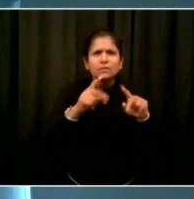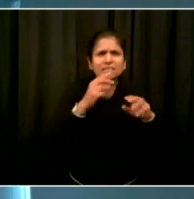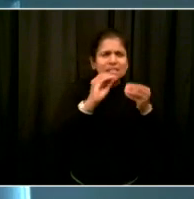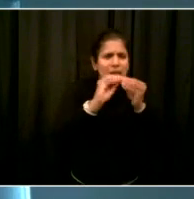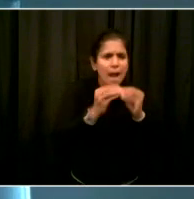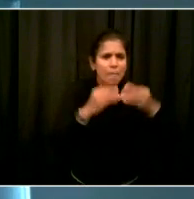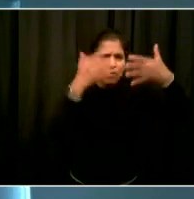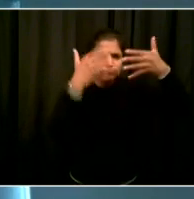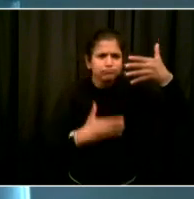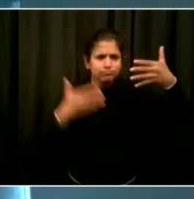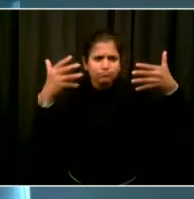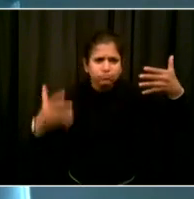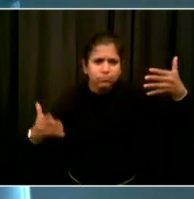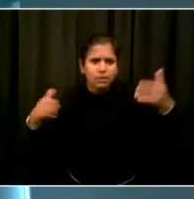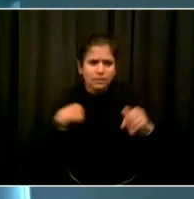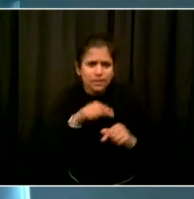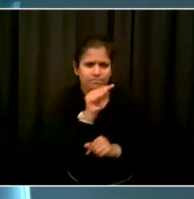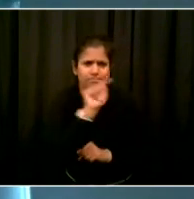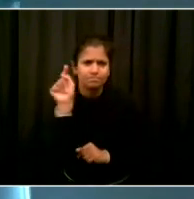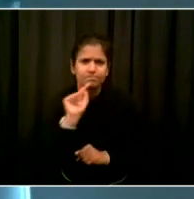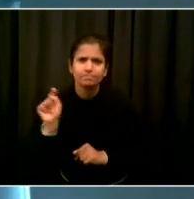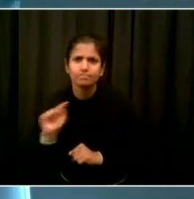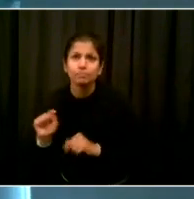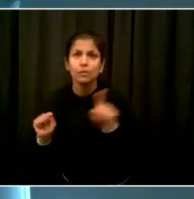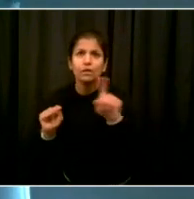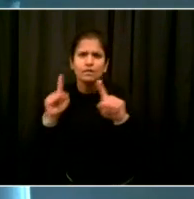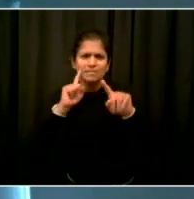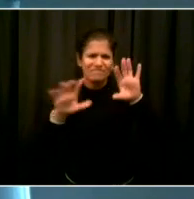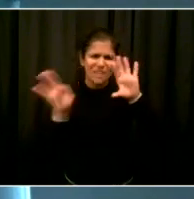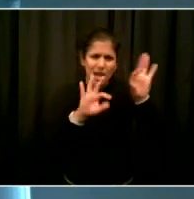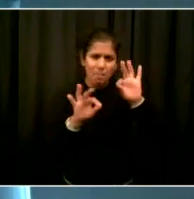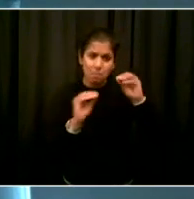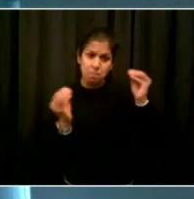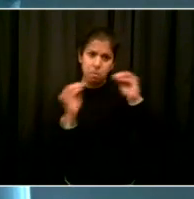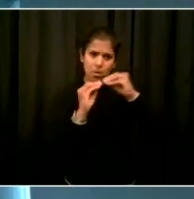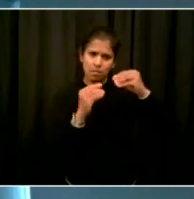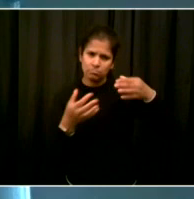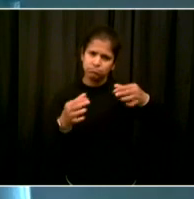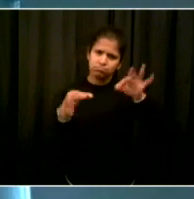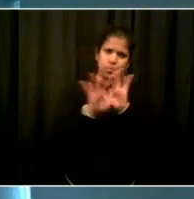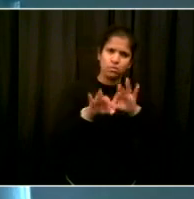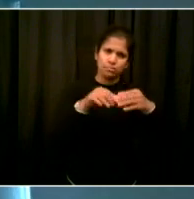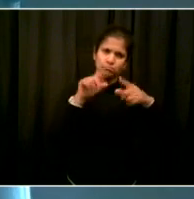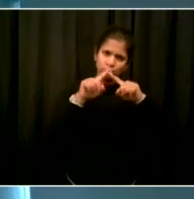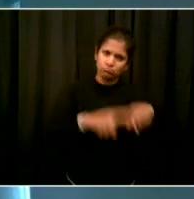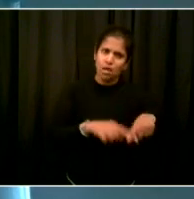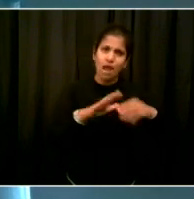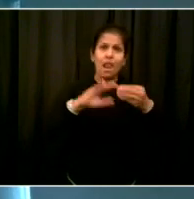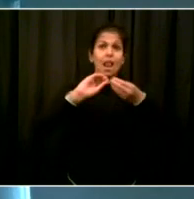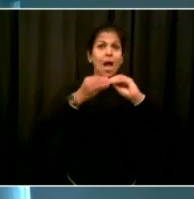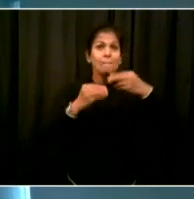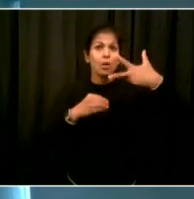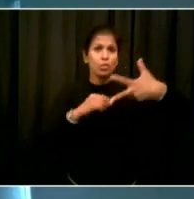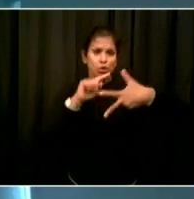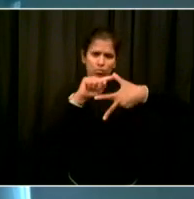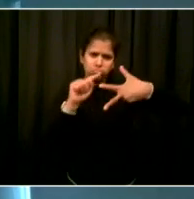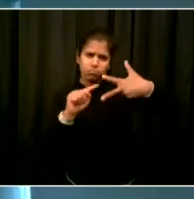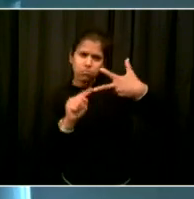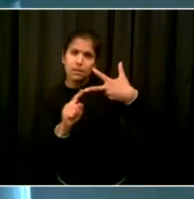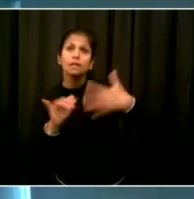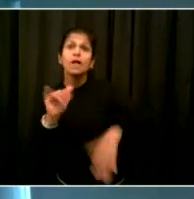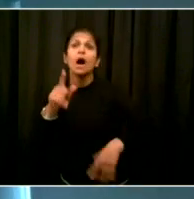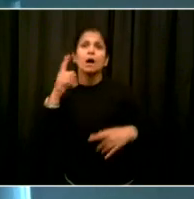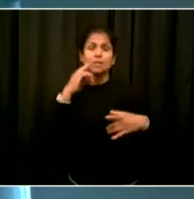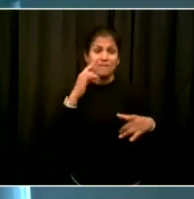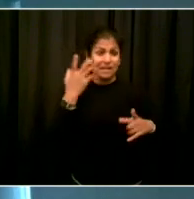there in the population, because you can stay infectious for several days. So you get added to the group. Some people leave the group because they're no longer infectious, but